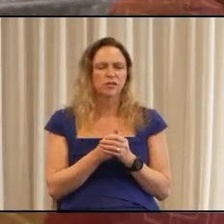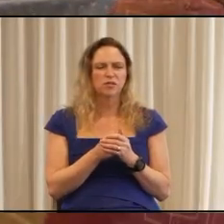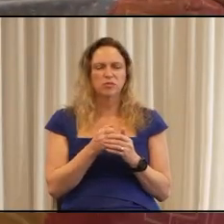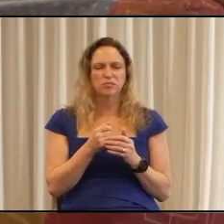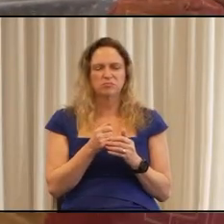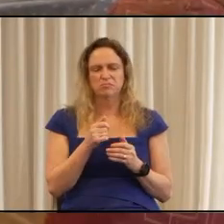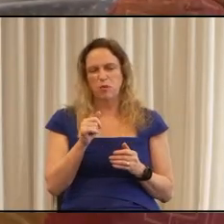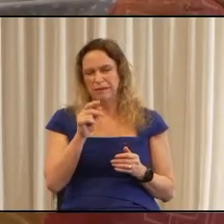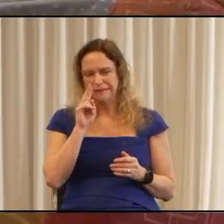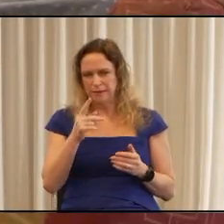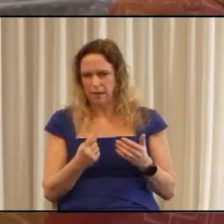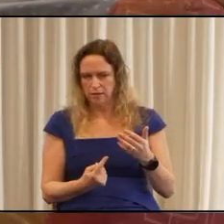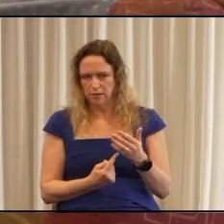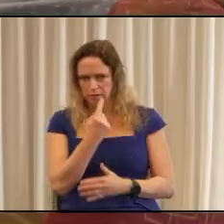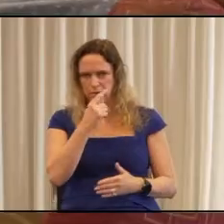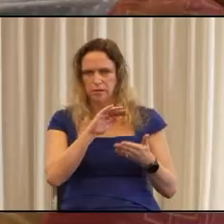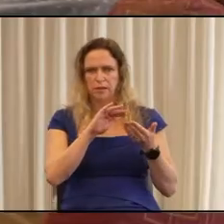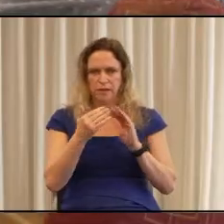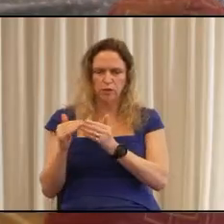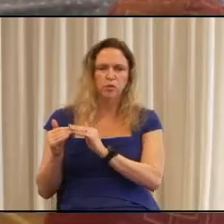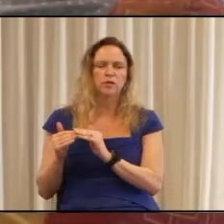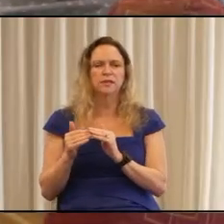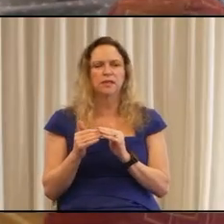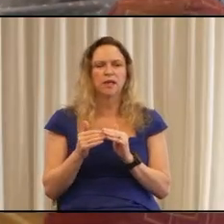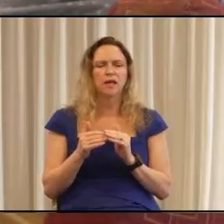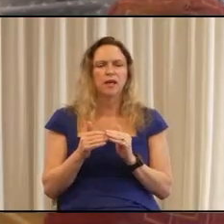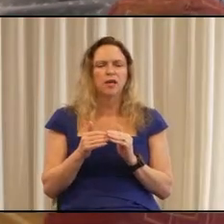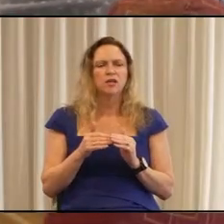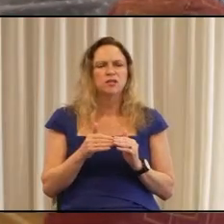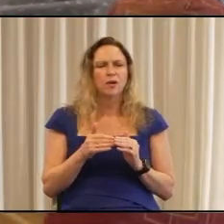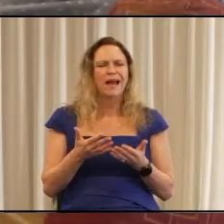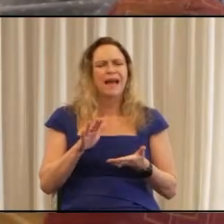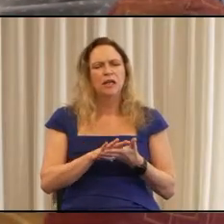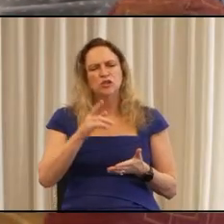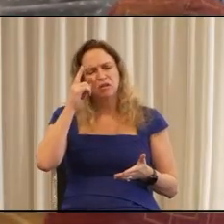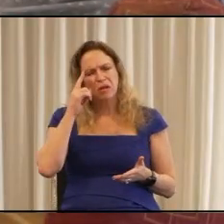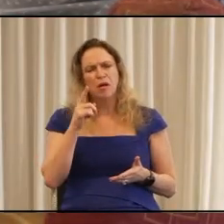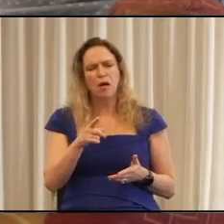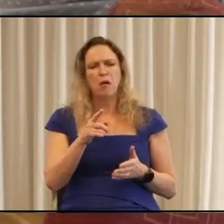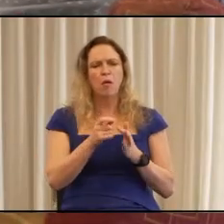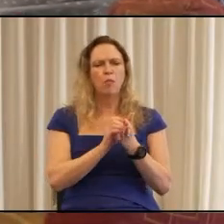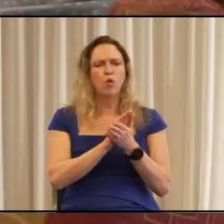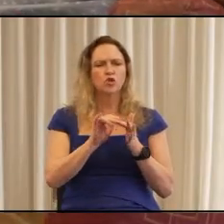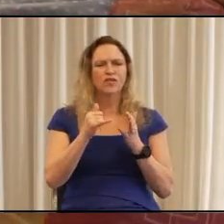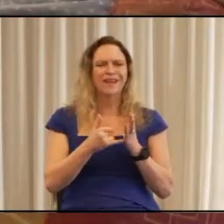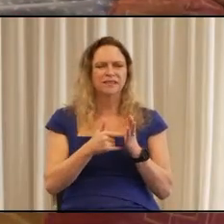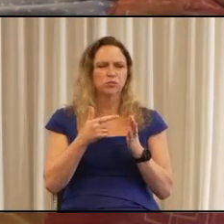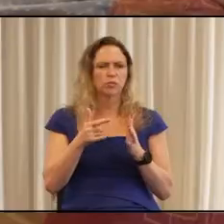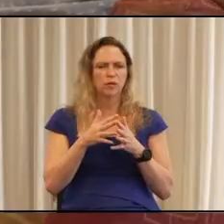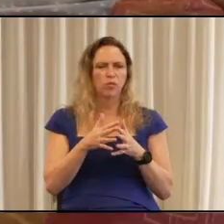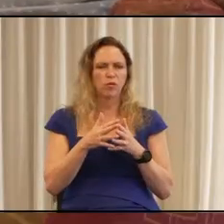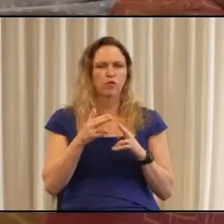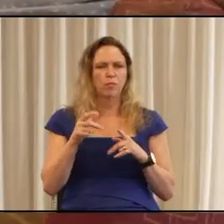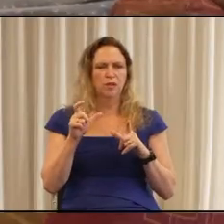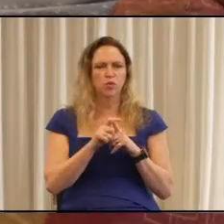Fest. How did you go about going, this is an opportunity to have a role here and contribute? Or was it pretty just natural? You